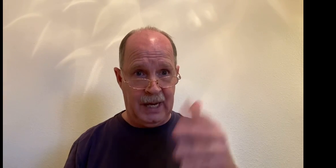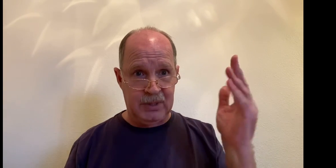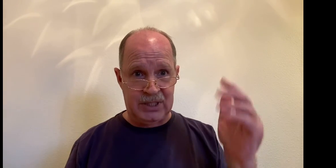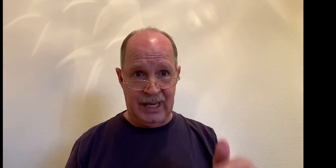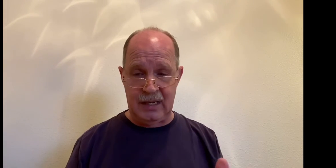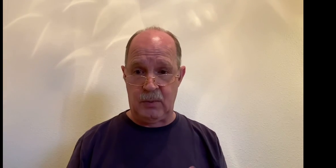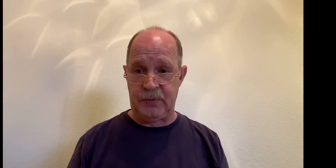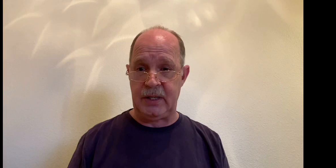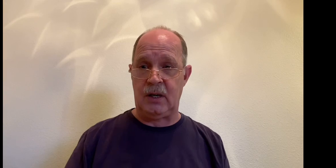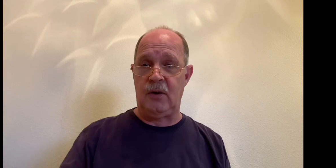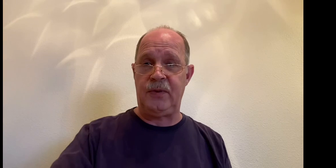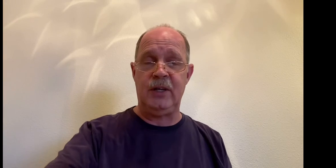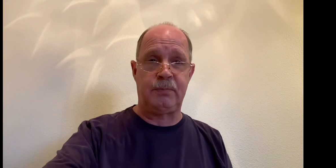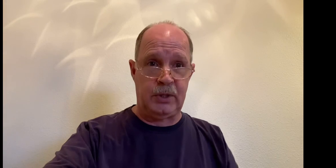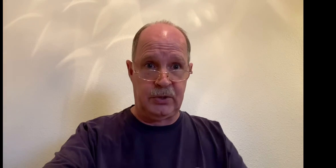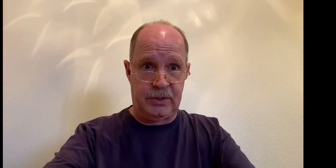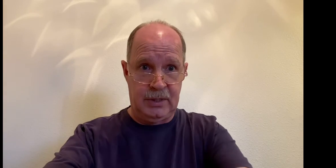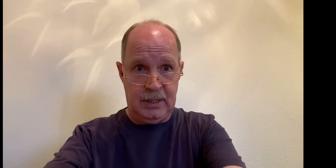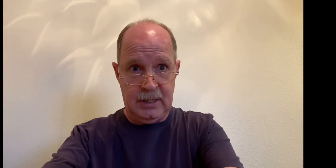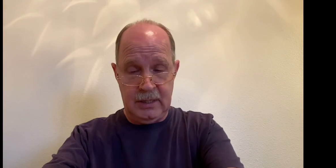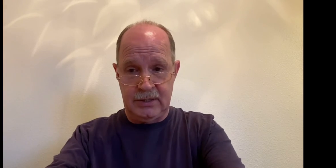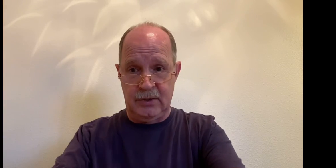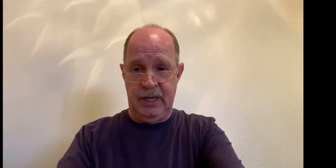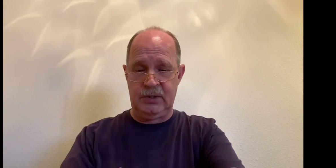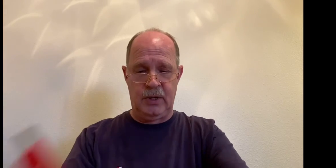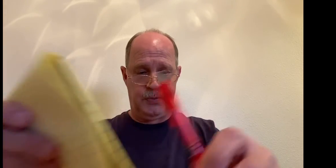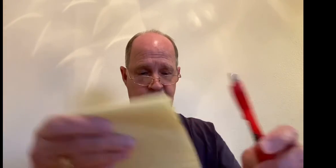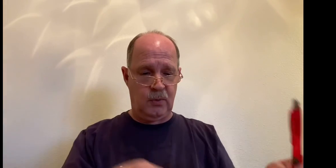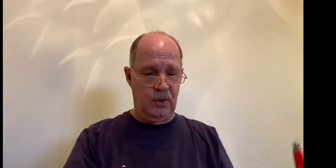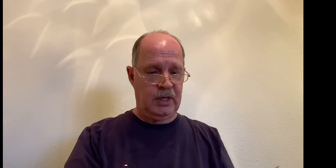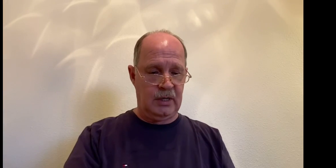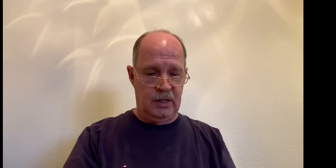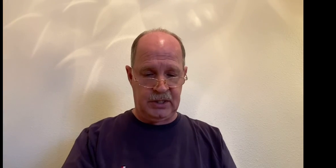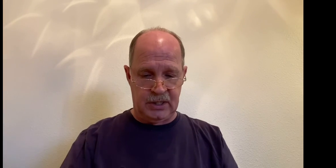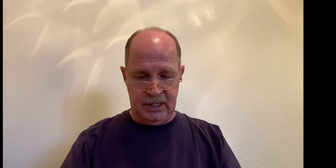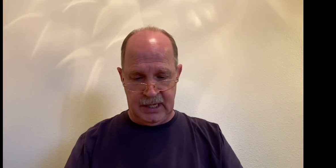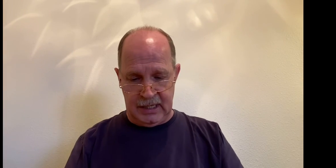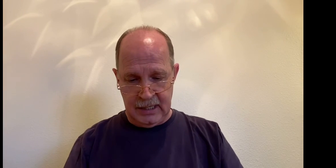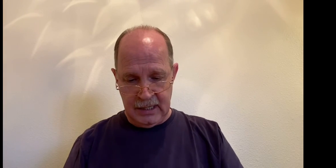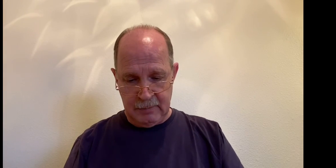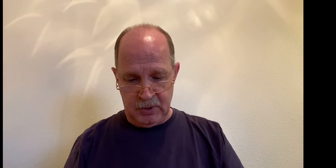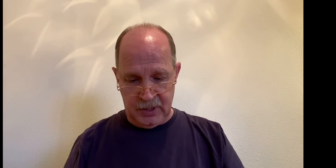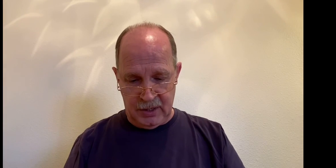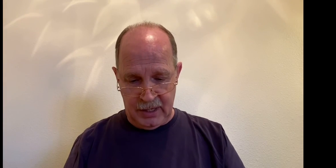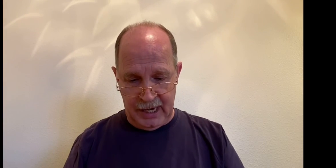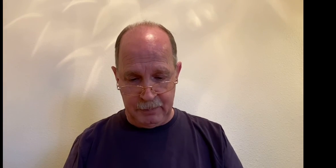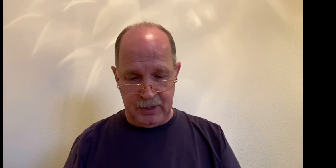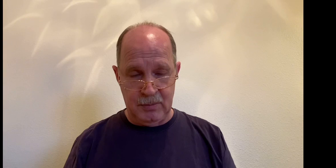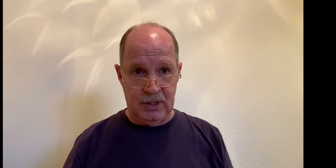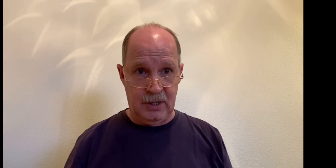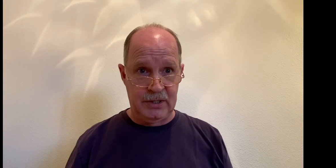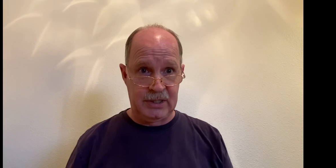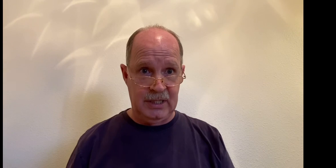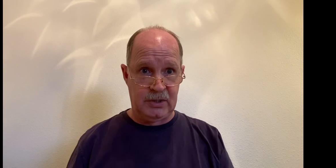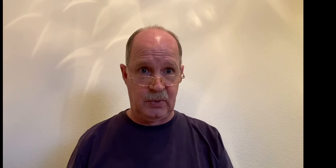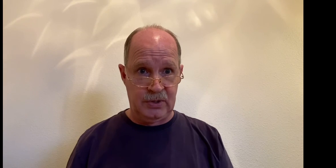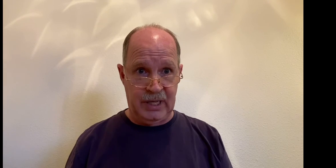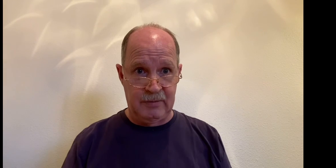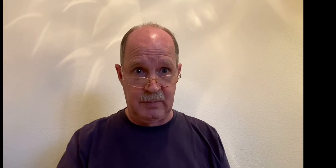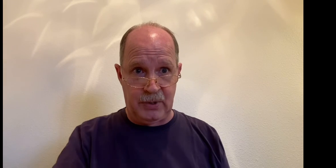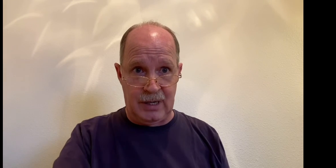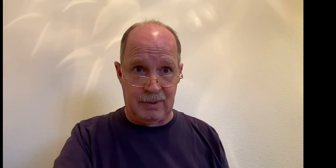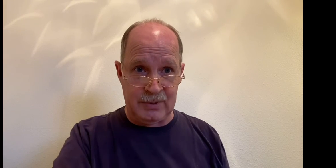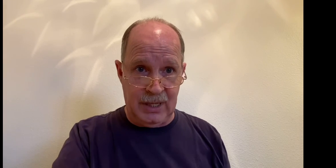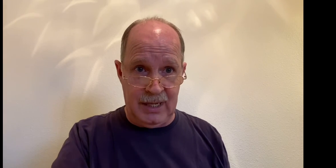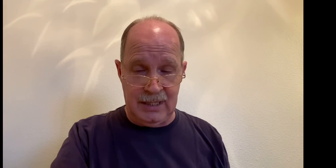Southern Baptists and what they call faith preachers. So that's what they're working on today. But they are happy because Israel's